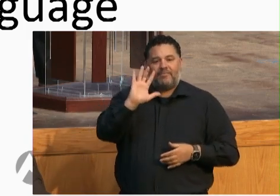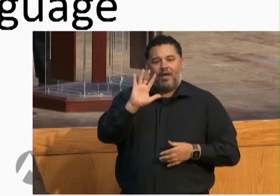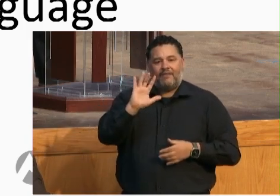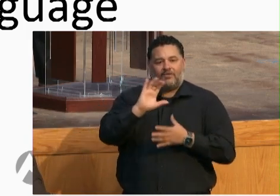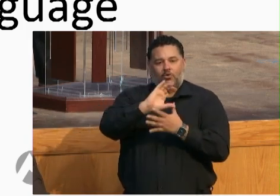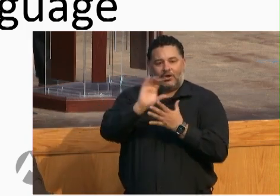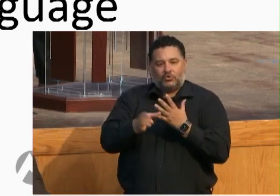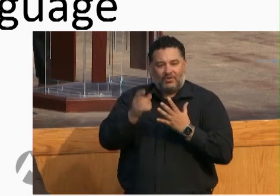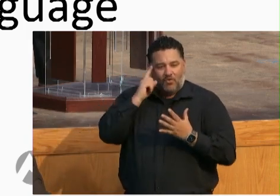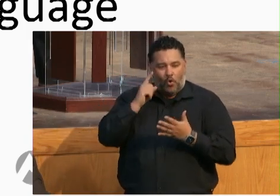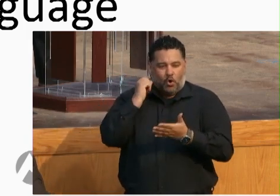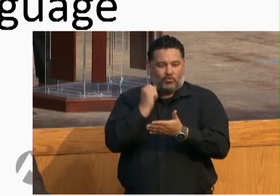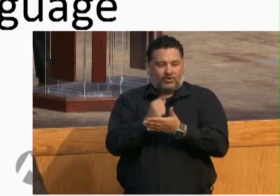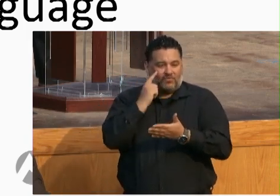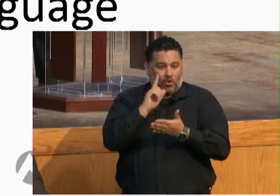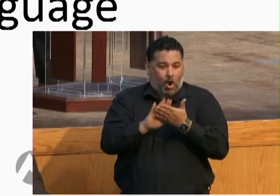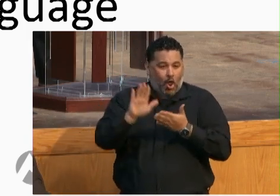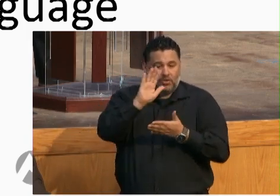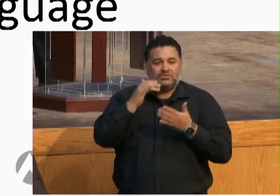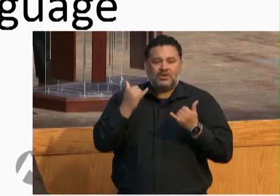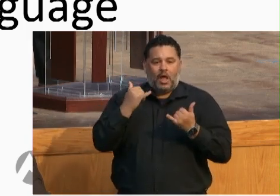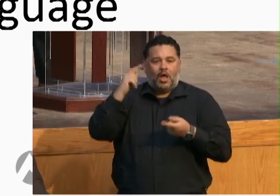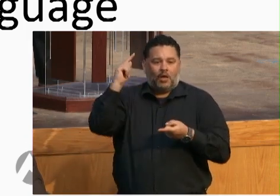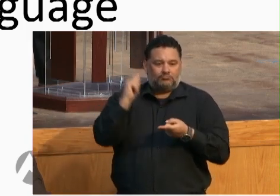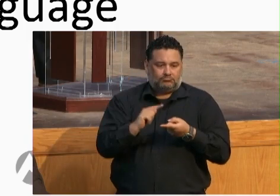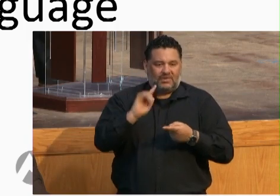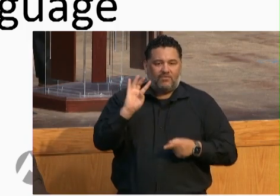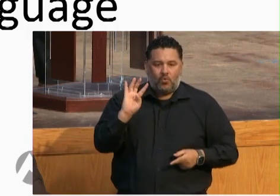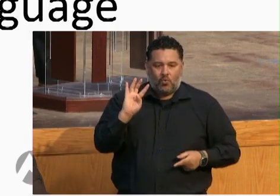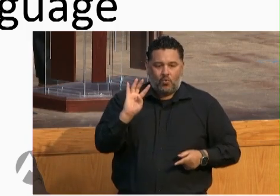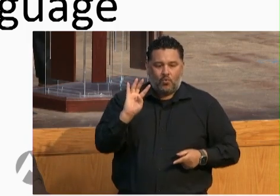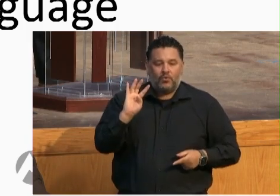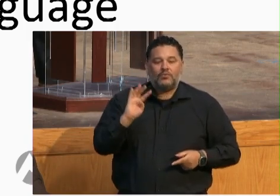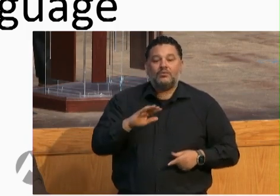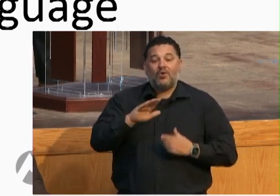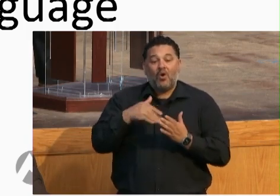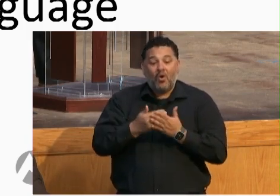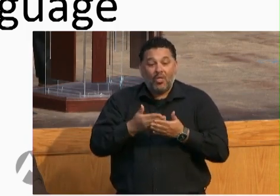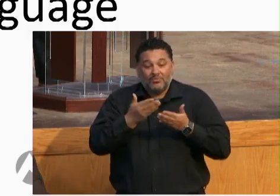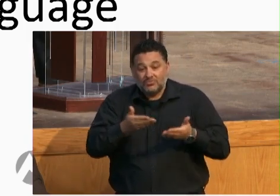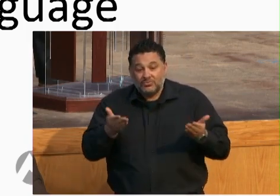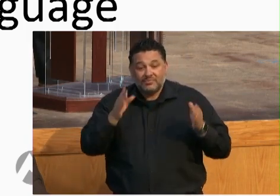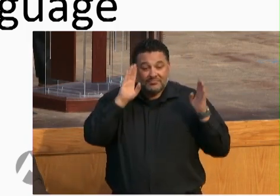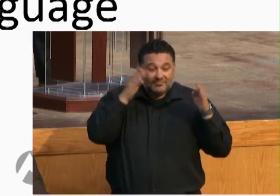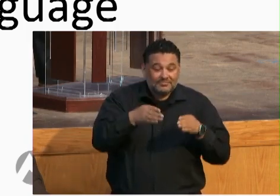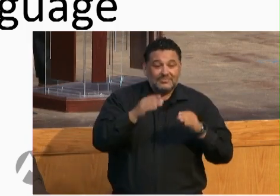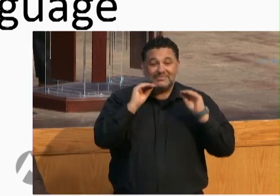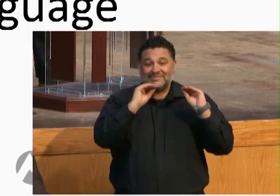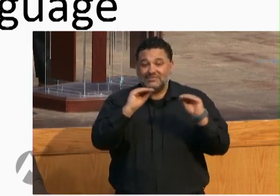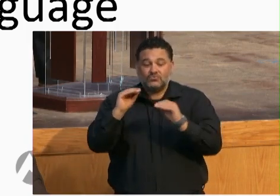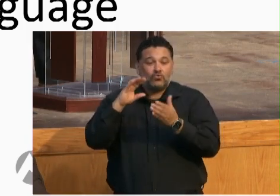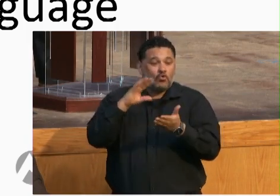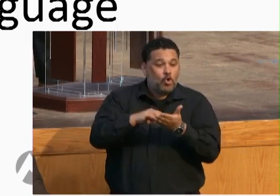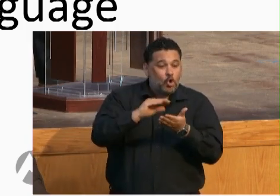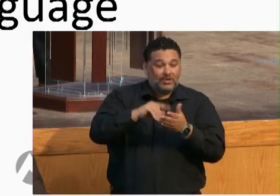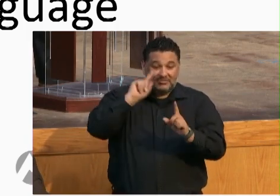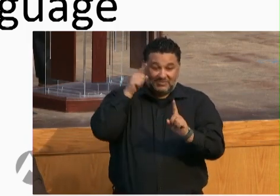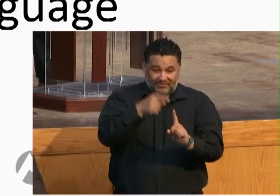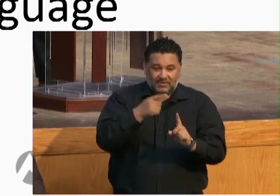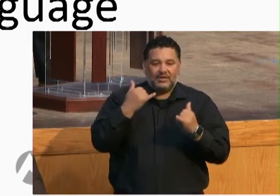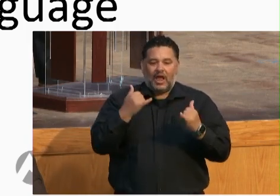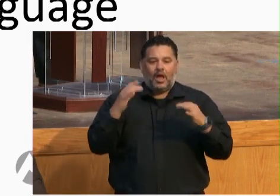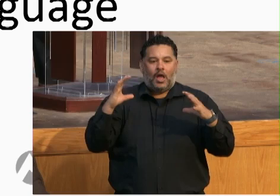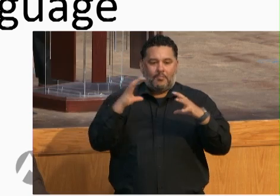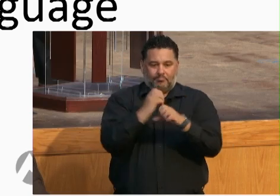for accreditation for a college. Now there are 4. All those materials that dealt with teaching and learning specifically have been combined together